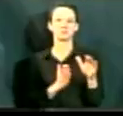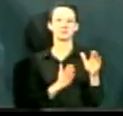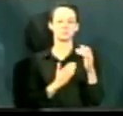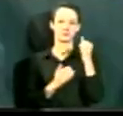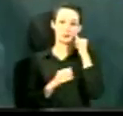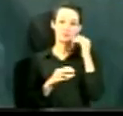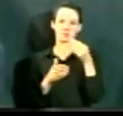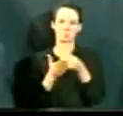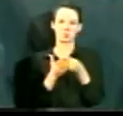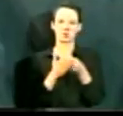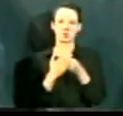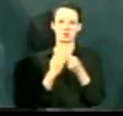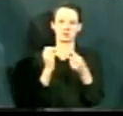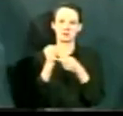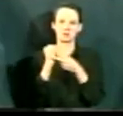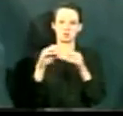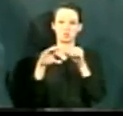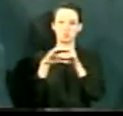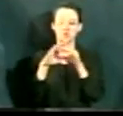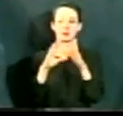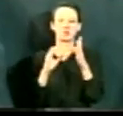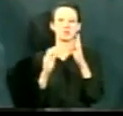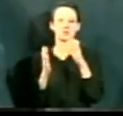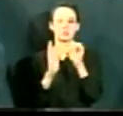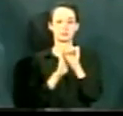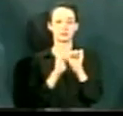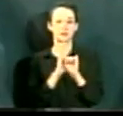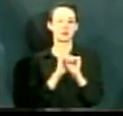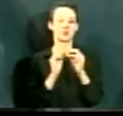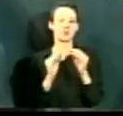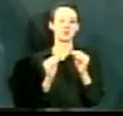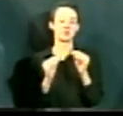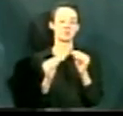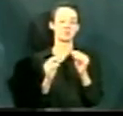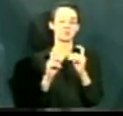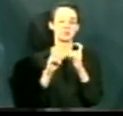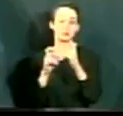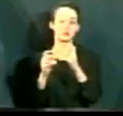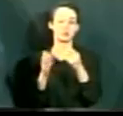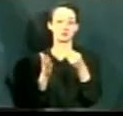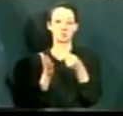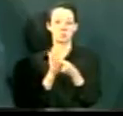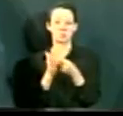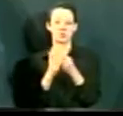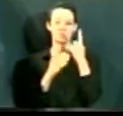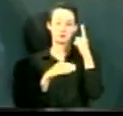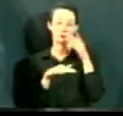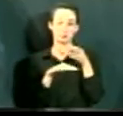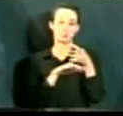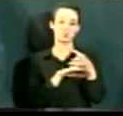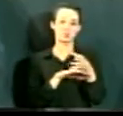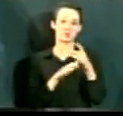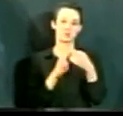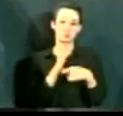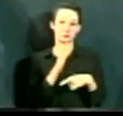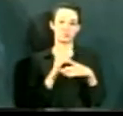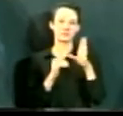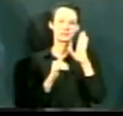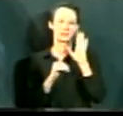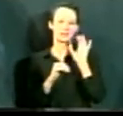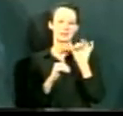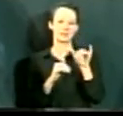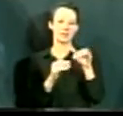put money in, the state is going to give money in excess of the fees that are there, and that additional balance will roll into the participant's